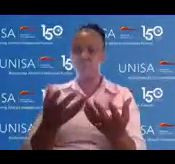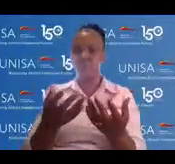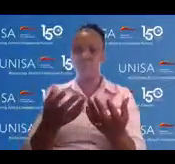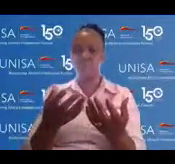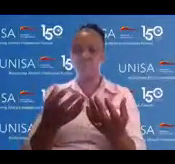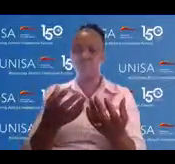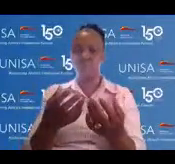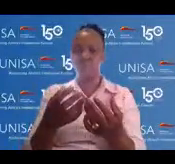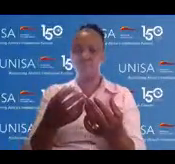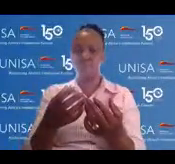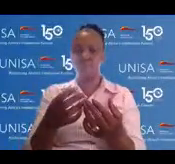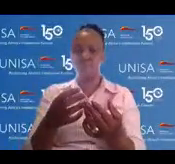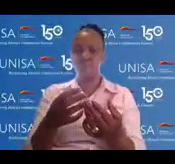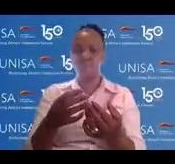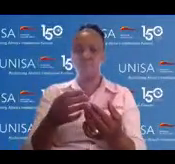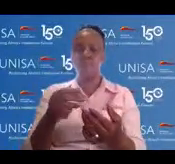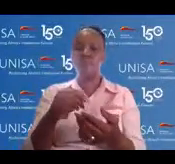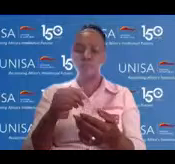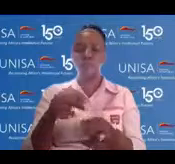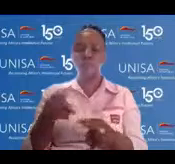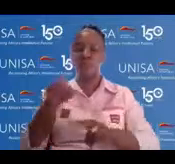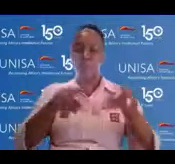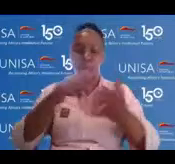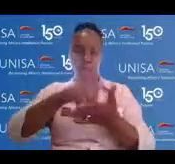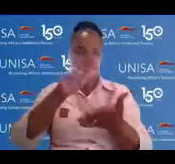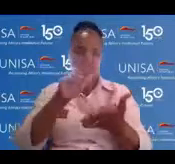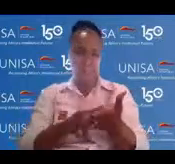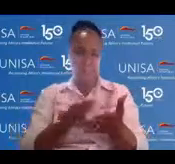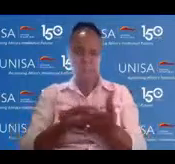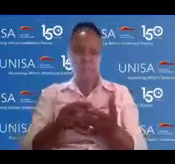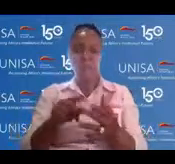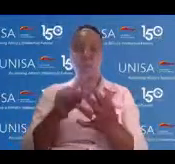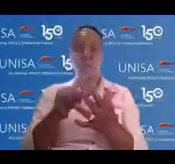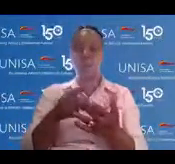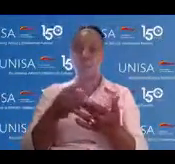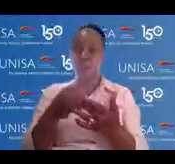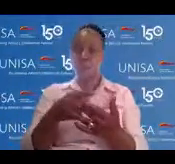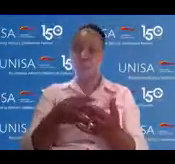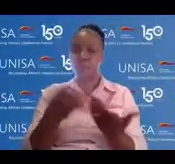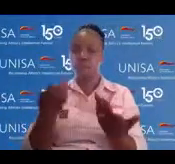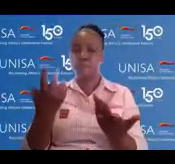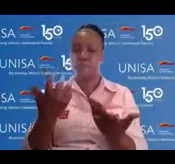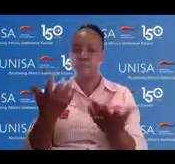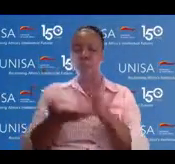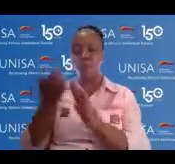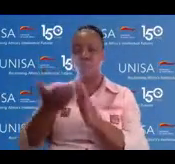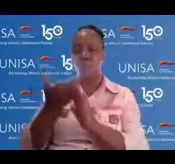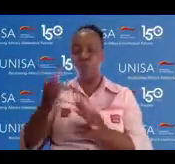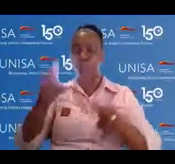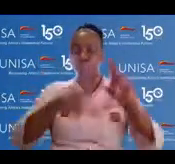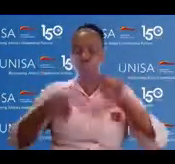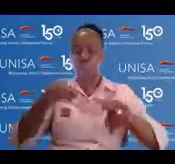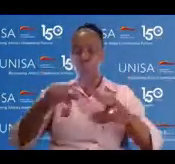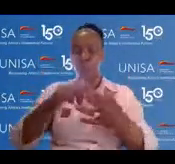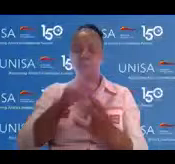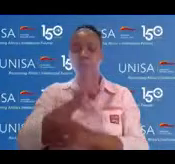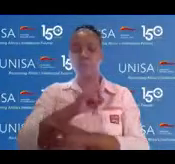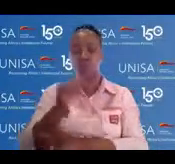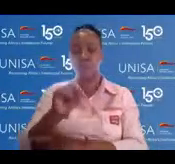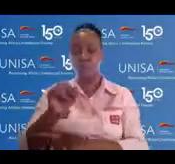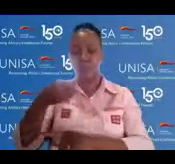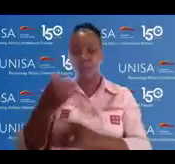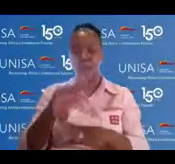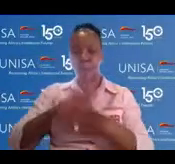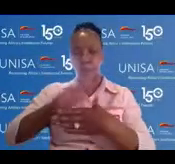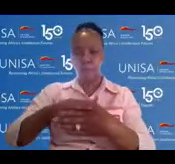Yes, that is correct. The upload to the Invigilator is used for other purposes. So what I